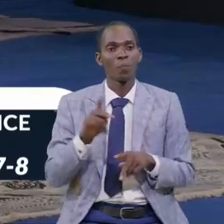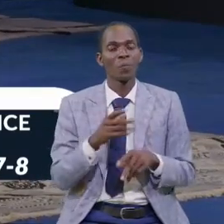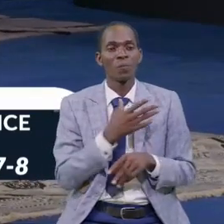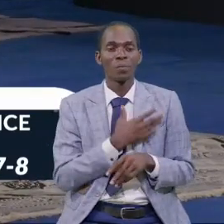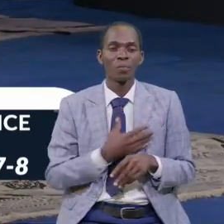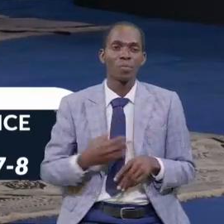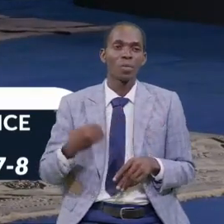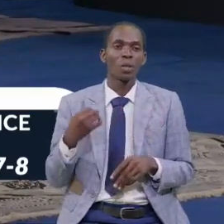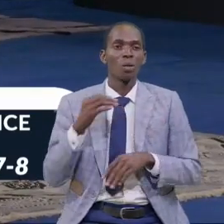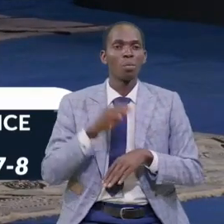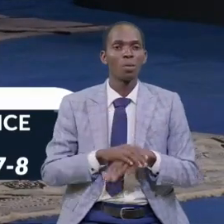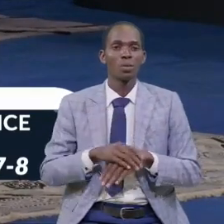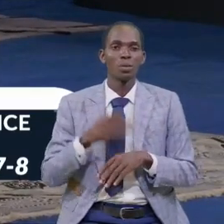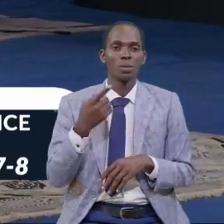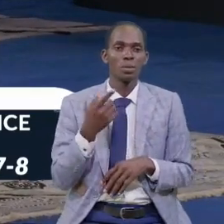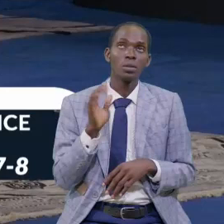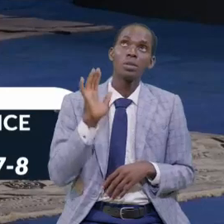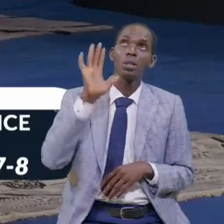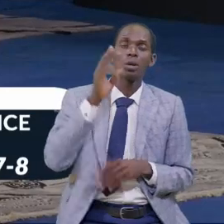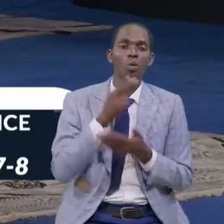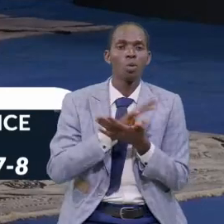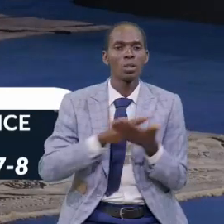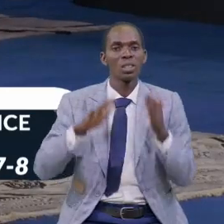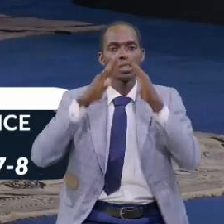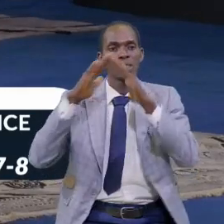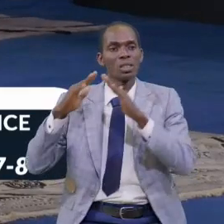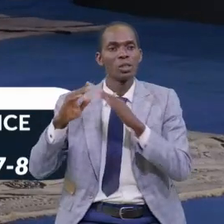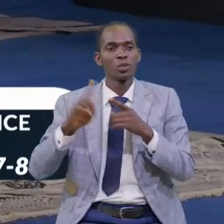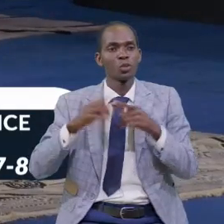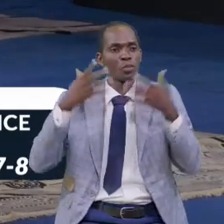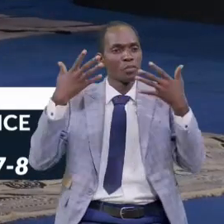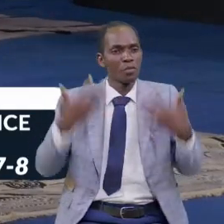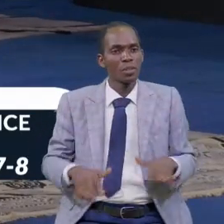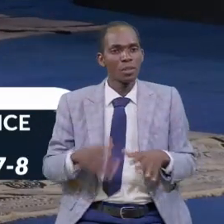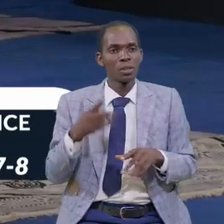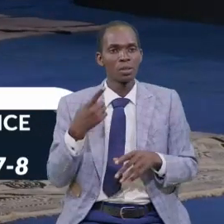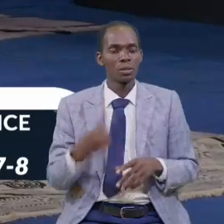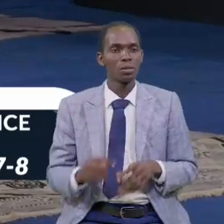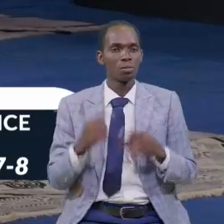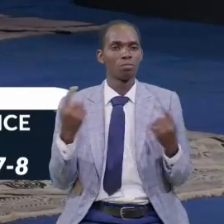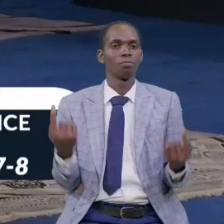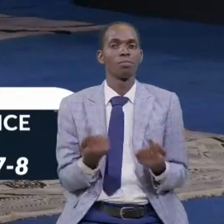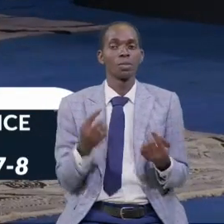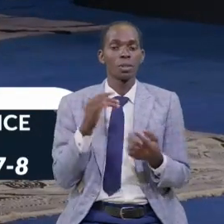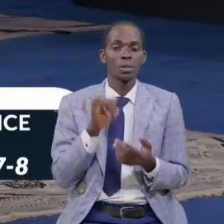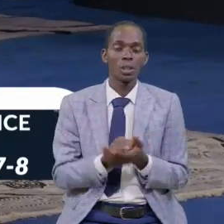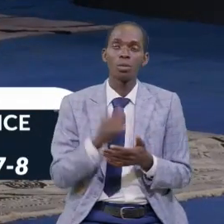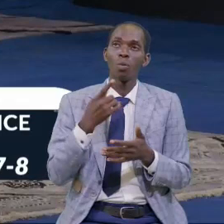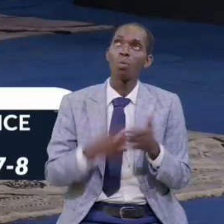holy city to finish transgression. The Messiah, that's what he came to do, to